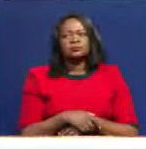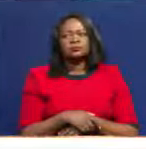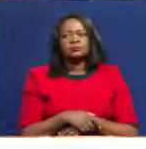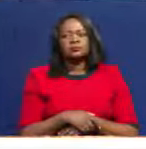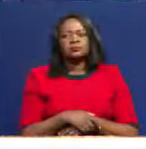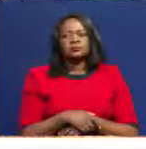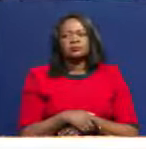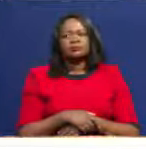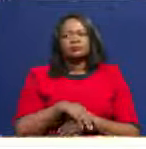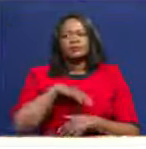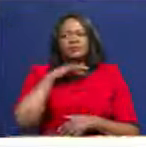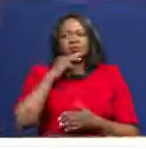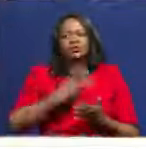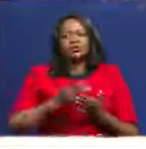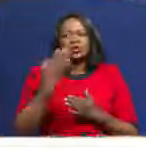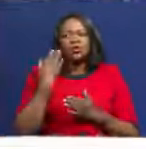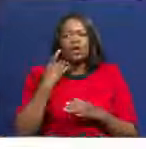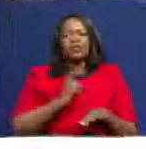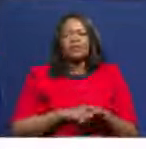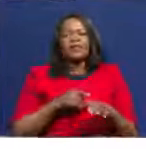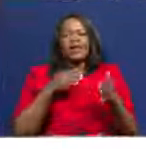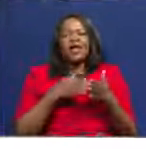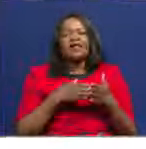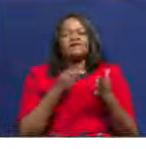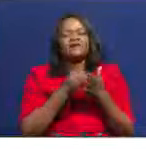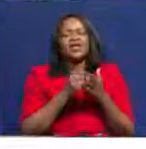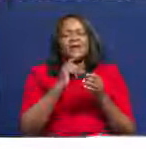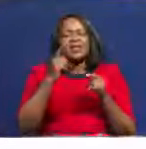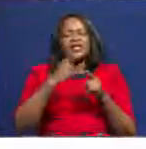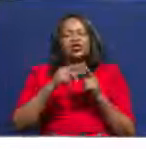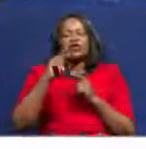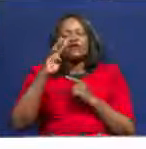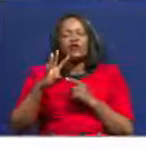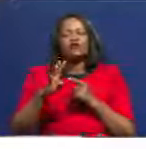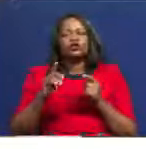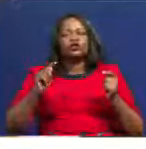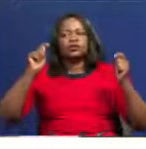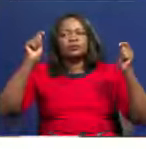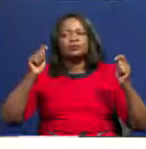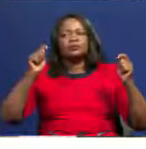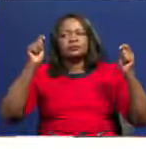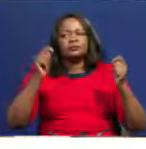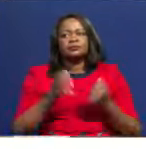Rex met his death 2 weeks ago during the anti-finance bill 2024 demonstrations.